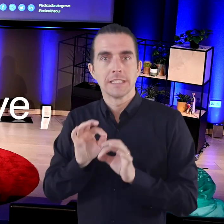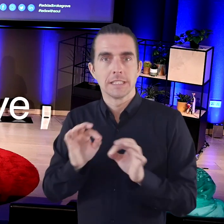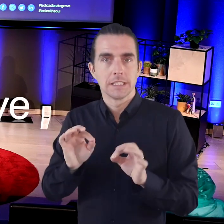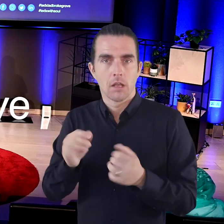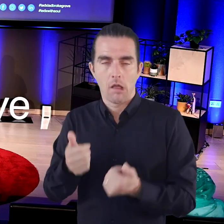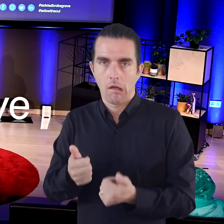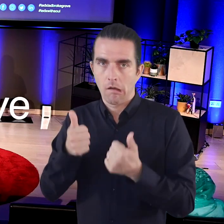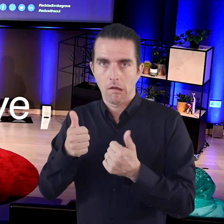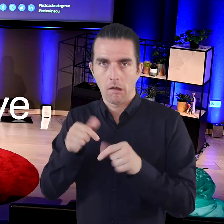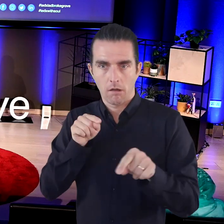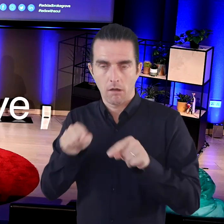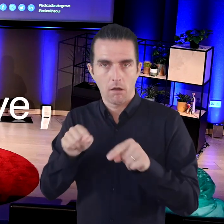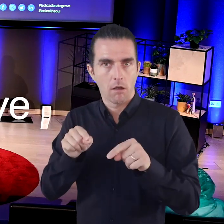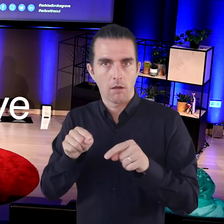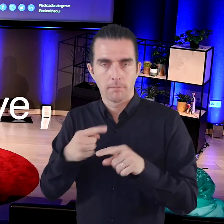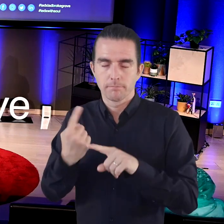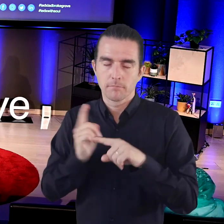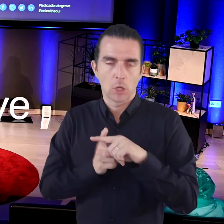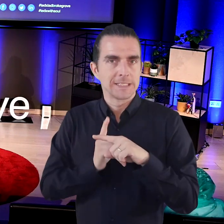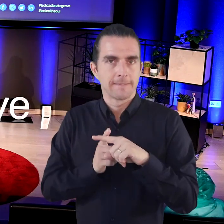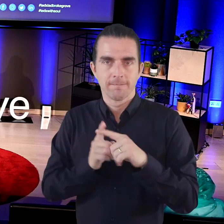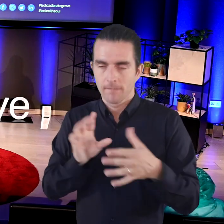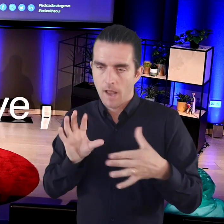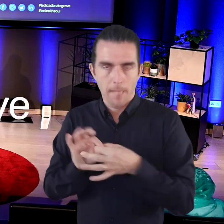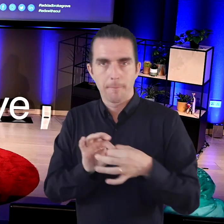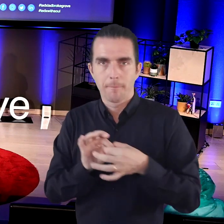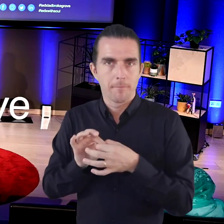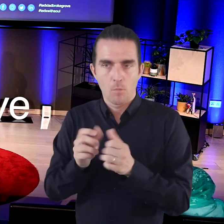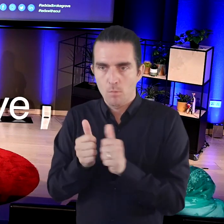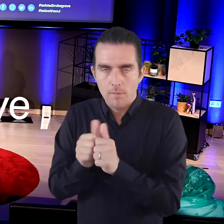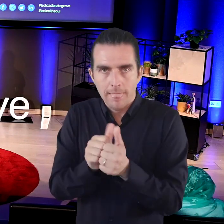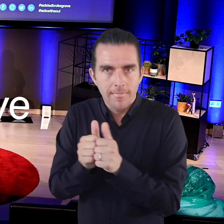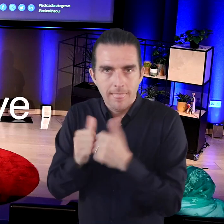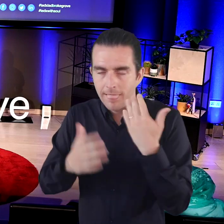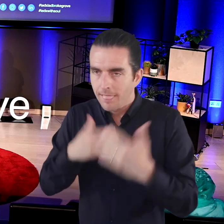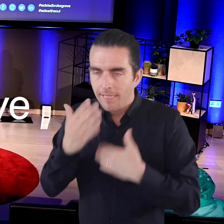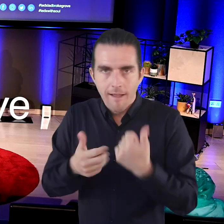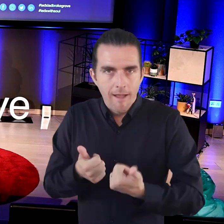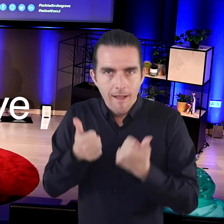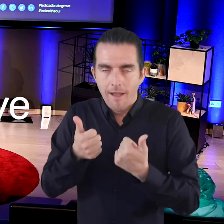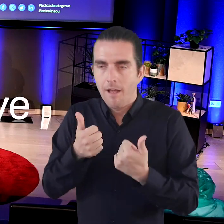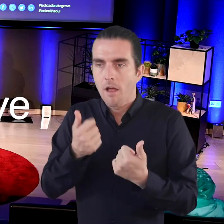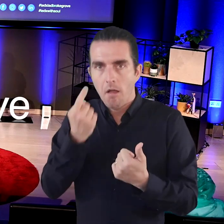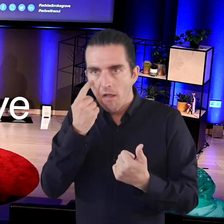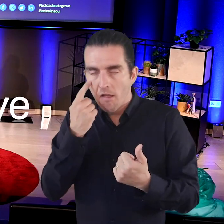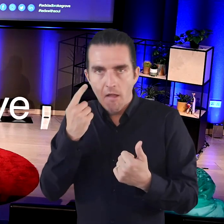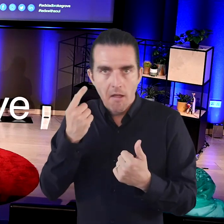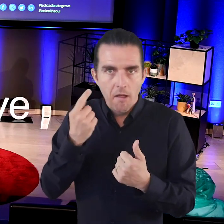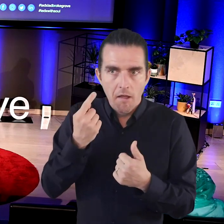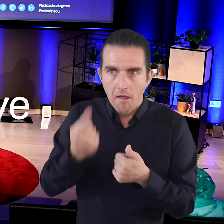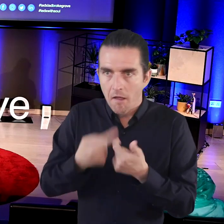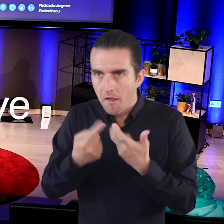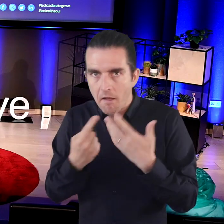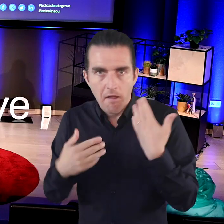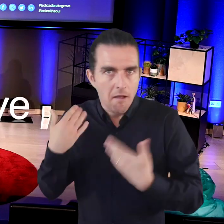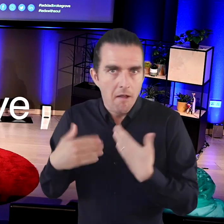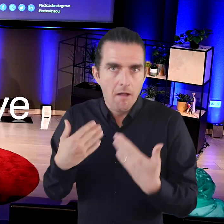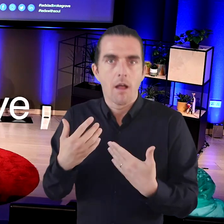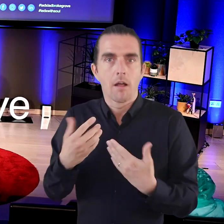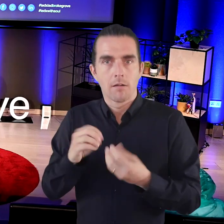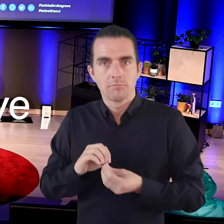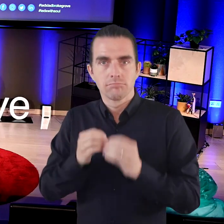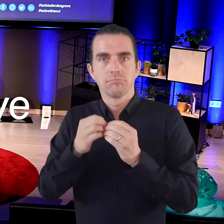each other began to create opportunity. They developed the art of sounds.